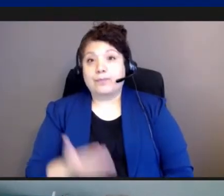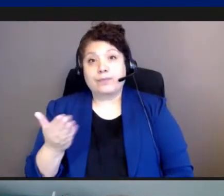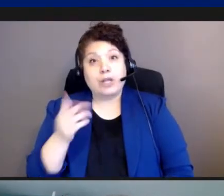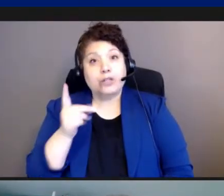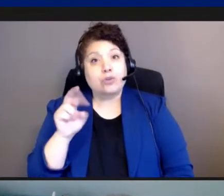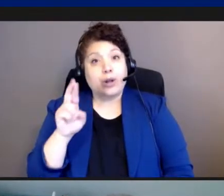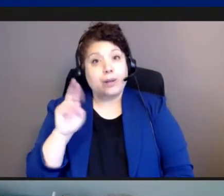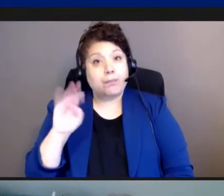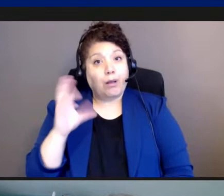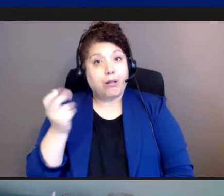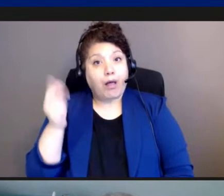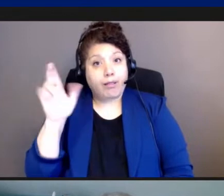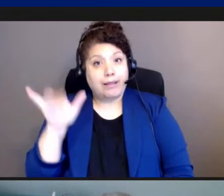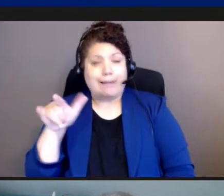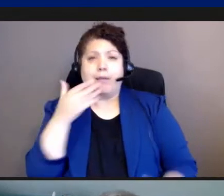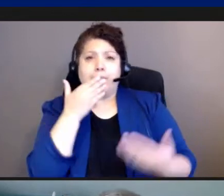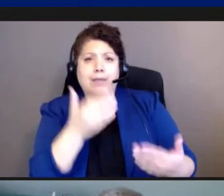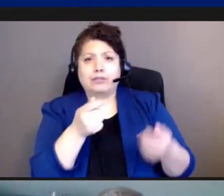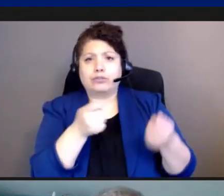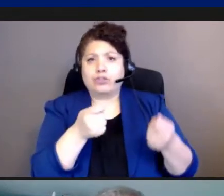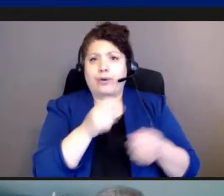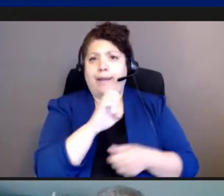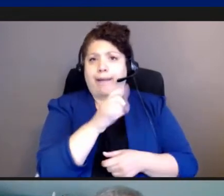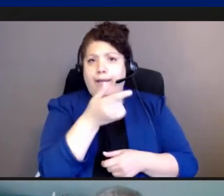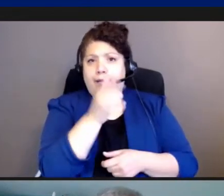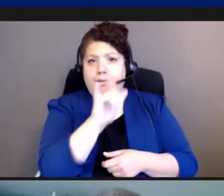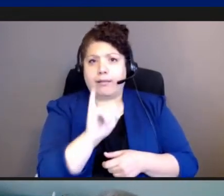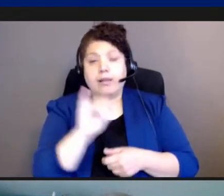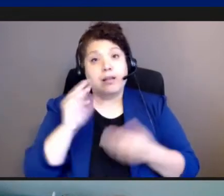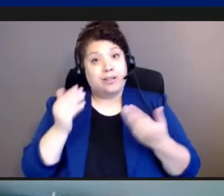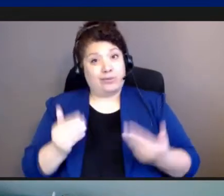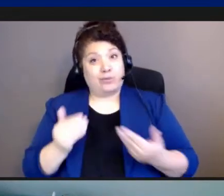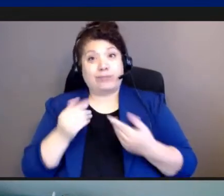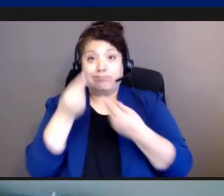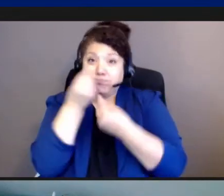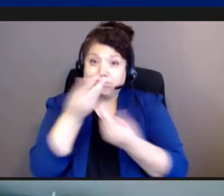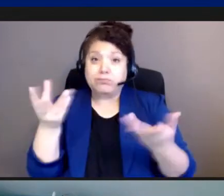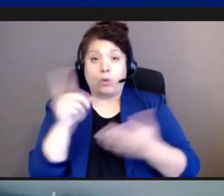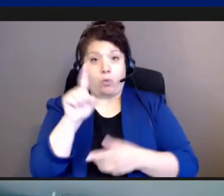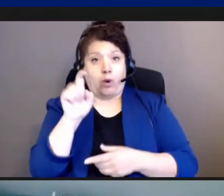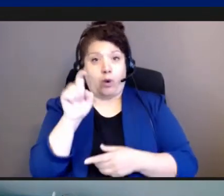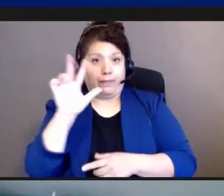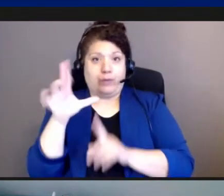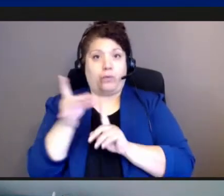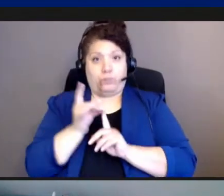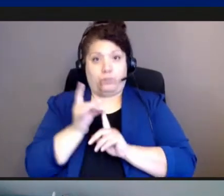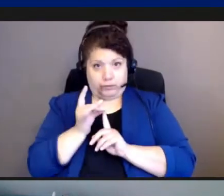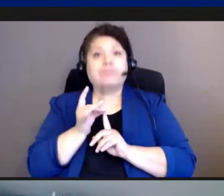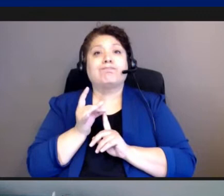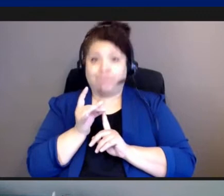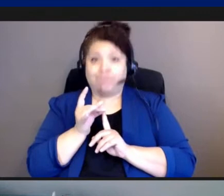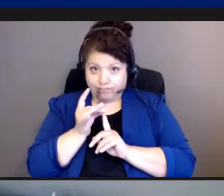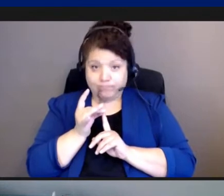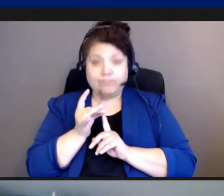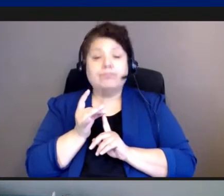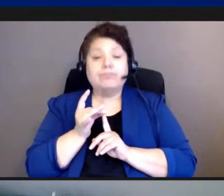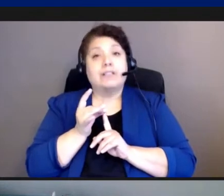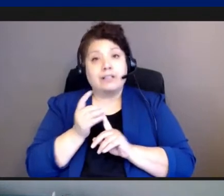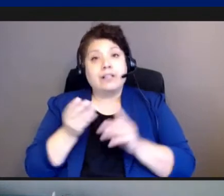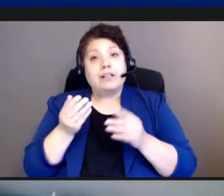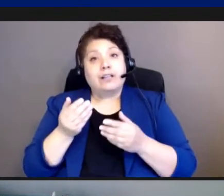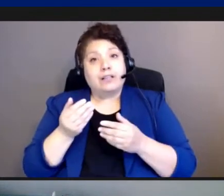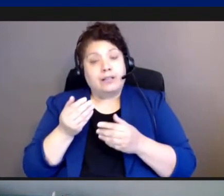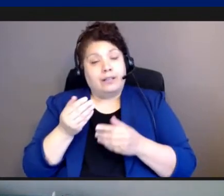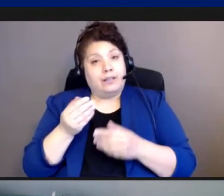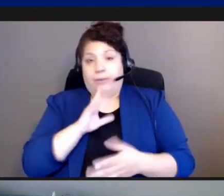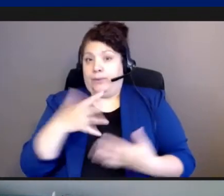Chair Egley. Today, we are reporting 183 individuals who have tested positive for COVID-19, yet another record we